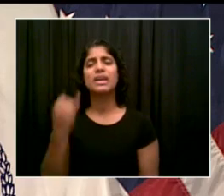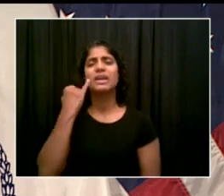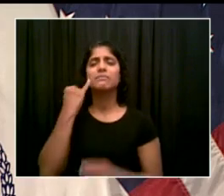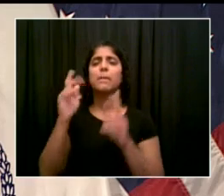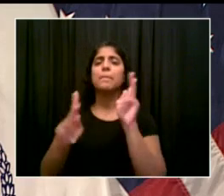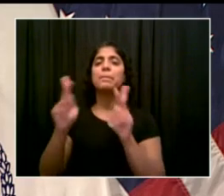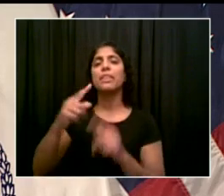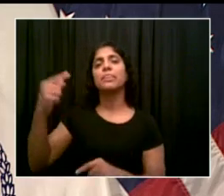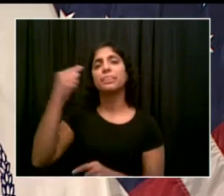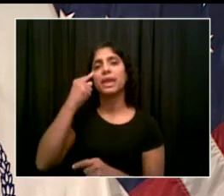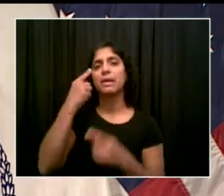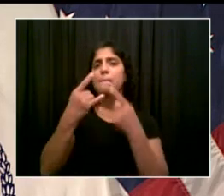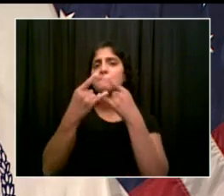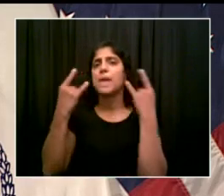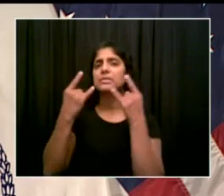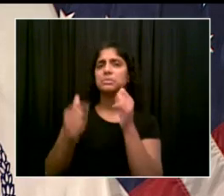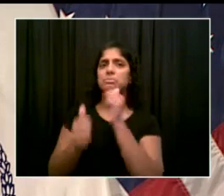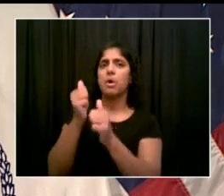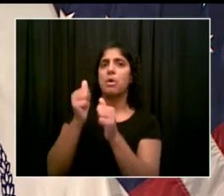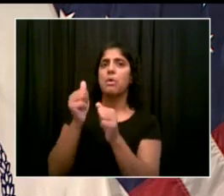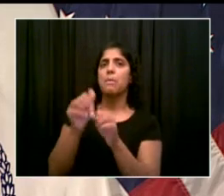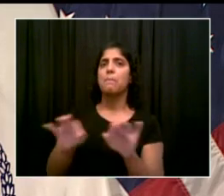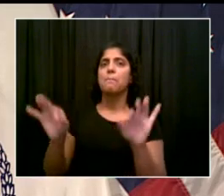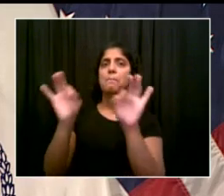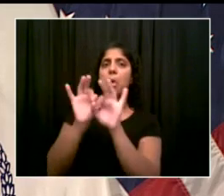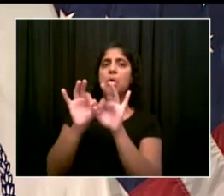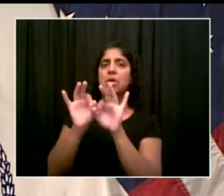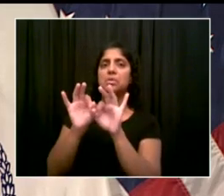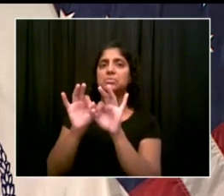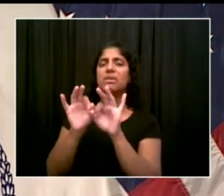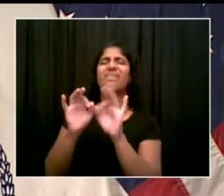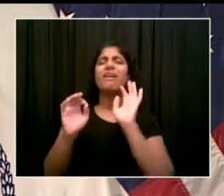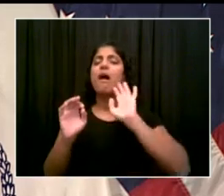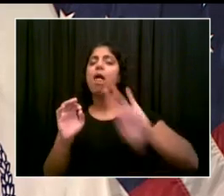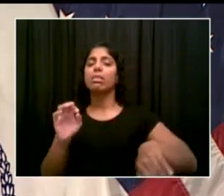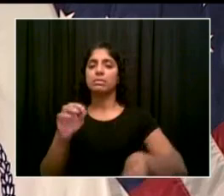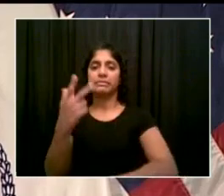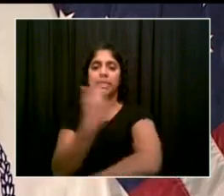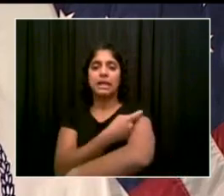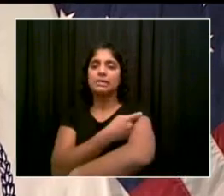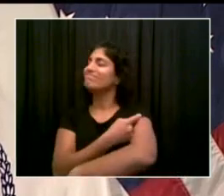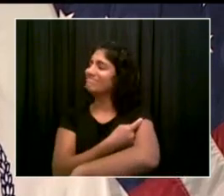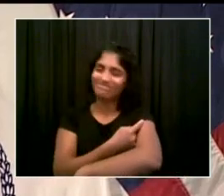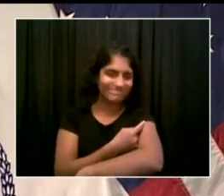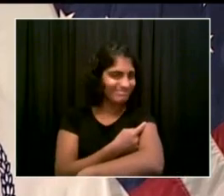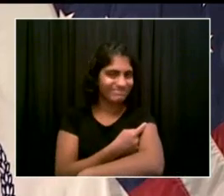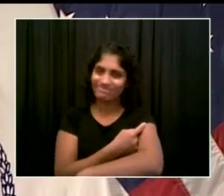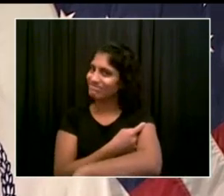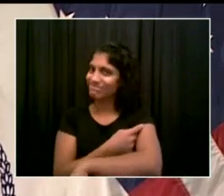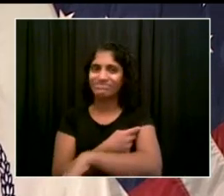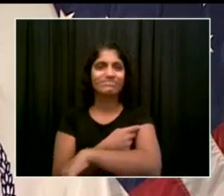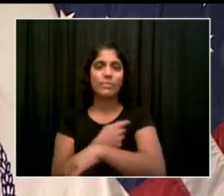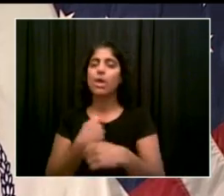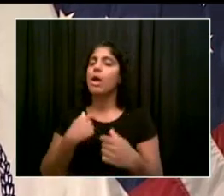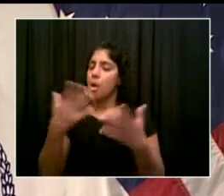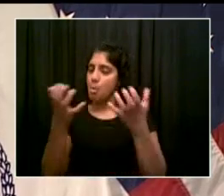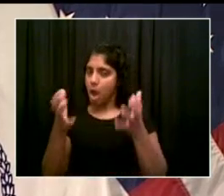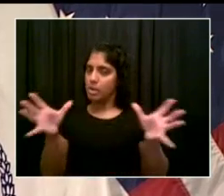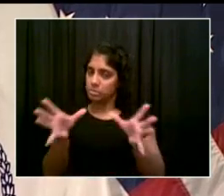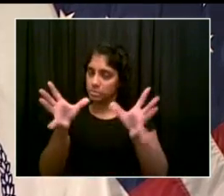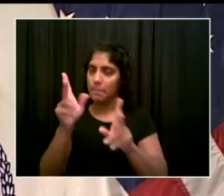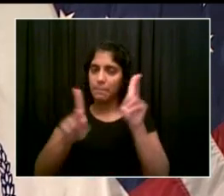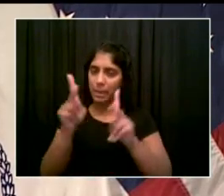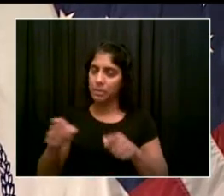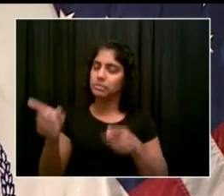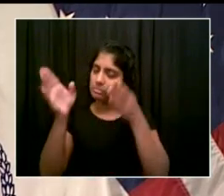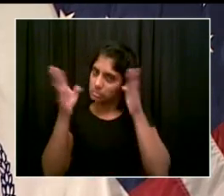more freedom, and people did it. Almost 10 million doses, 58% of our population has gotten at least one dose. And I don't want to